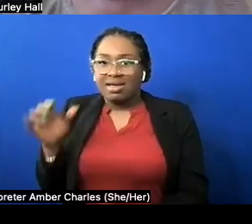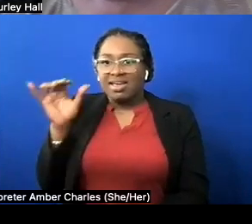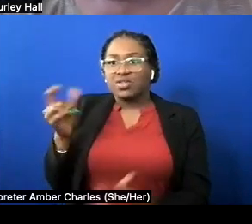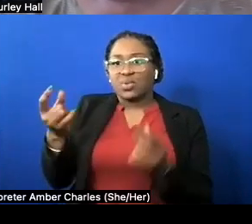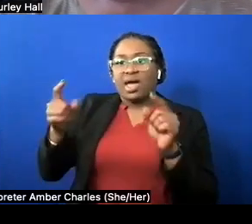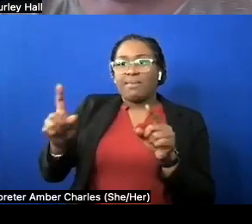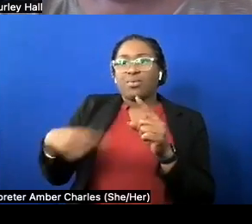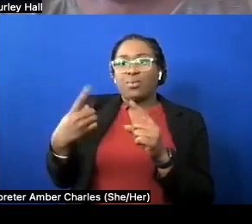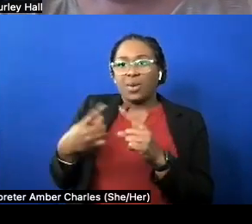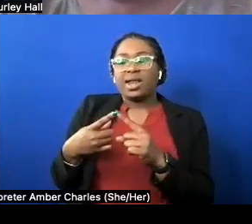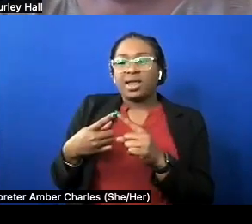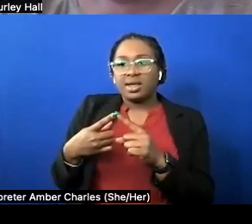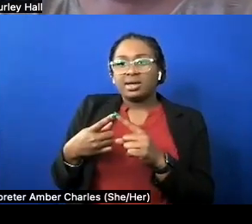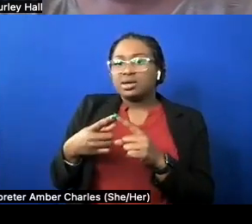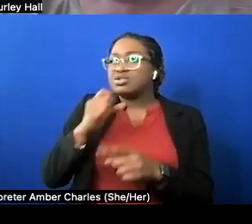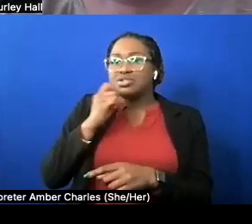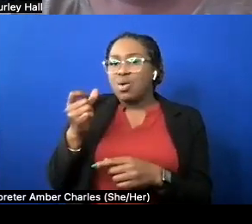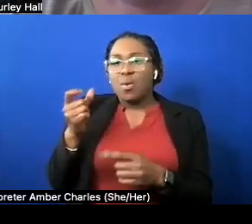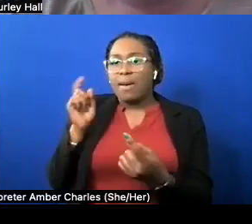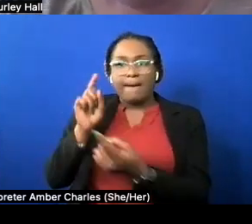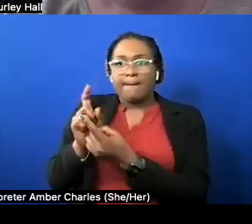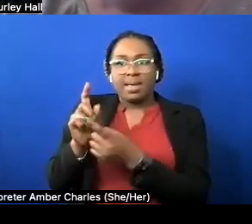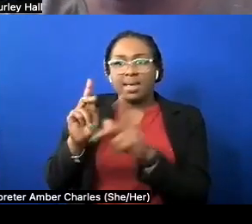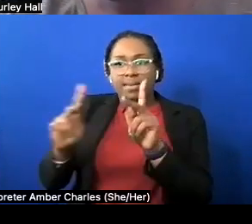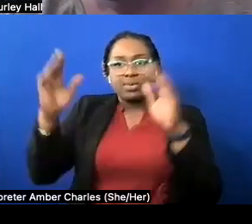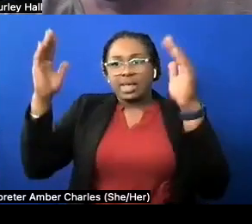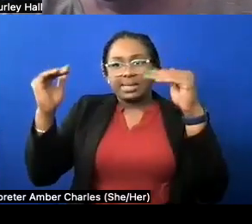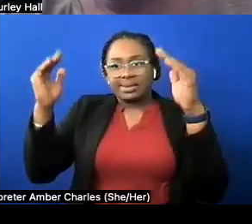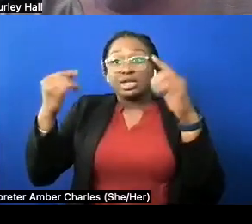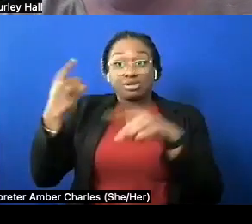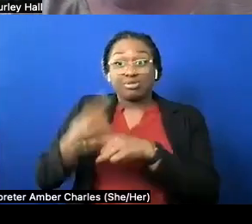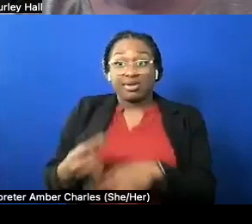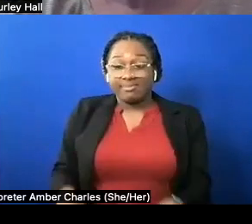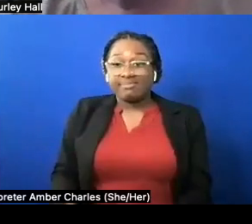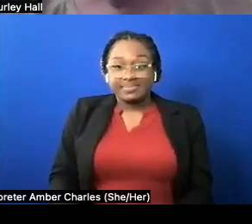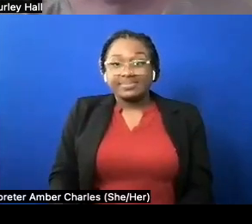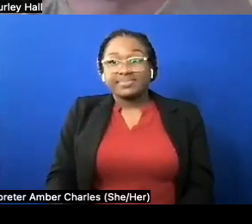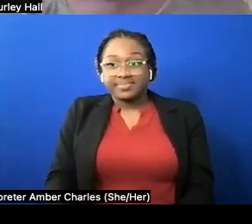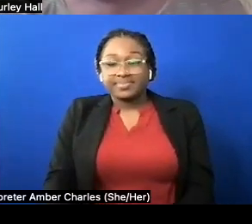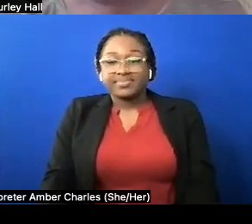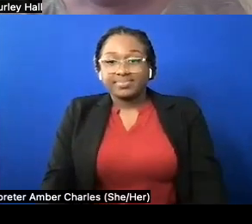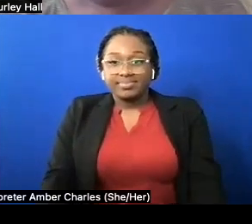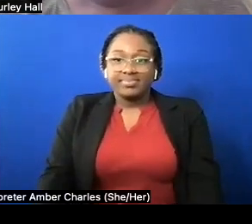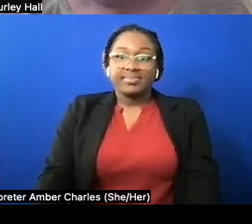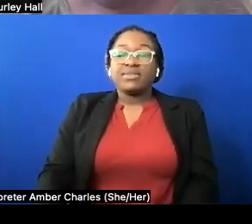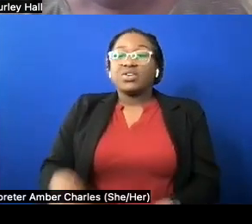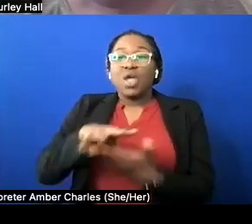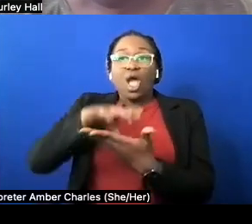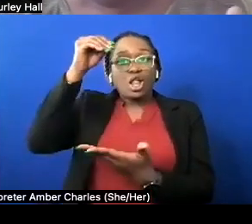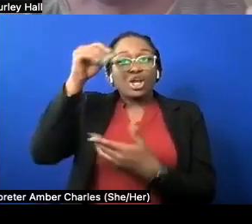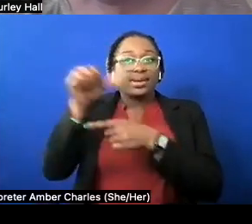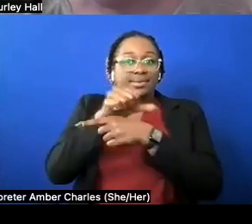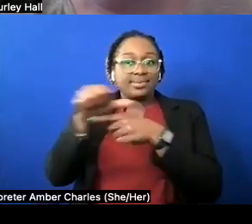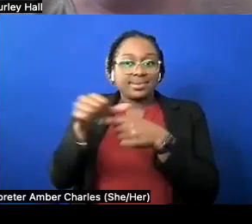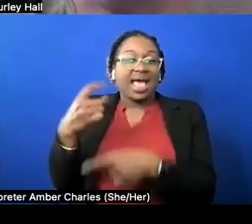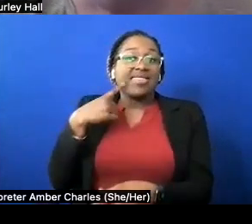happens whenever you don't meet people's expectations, right? And so it's a learning exercise for us. I think it is